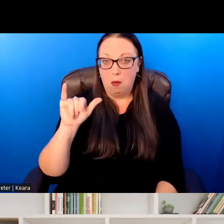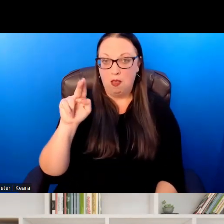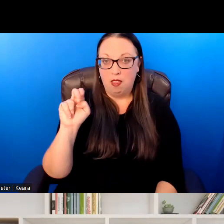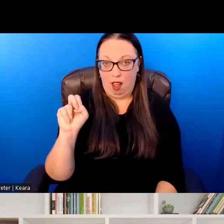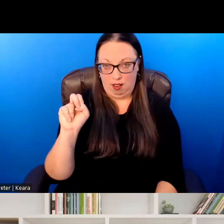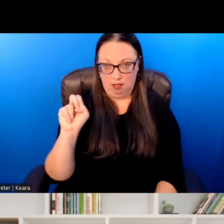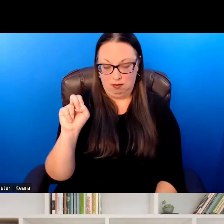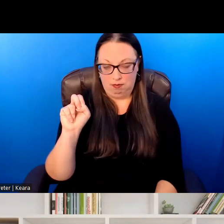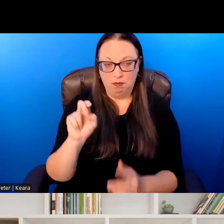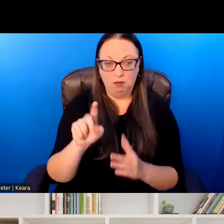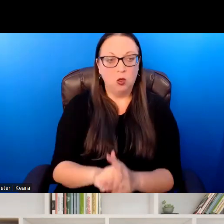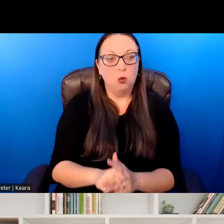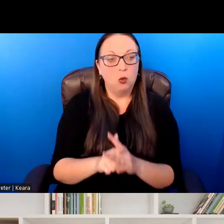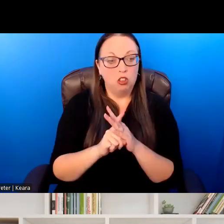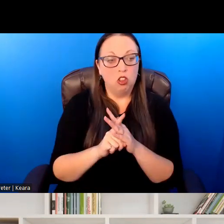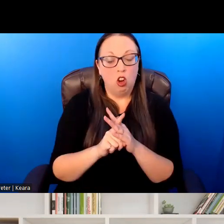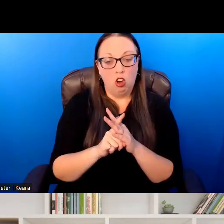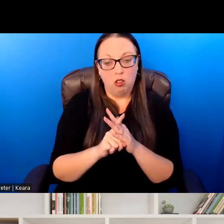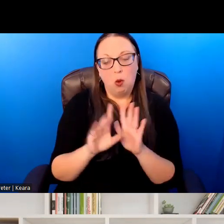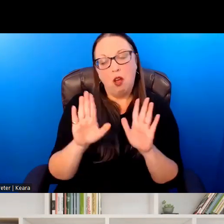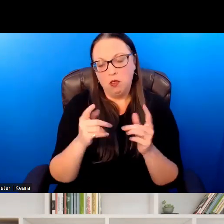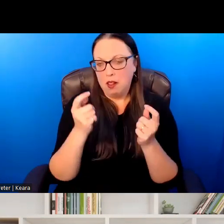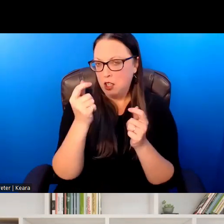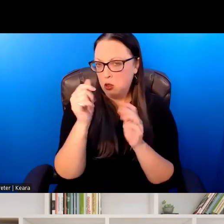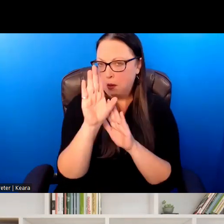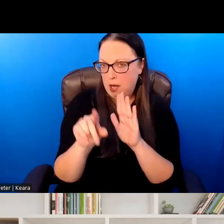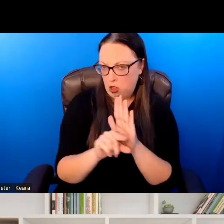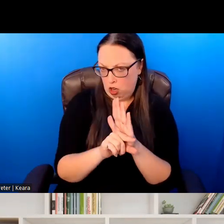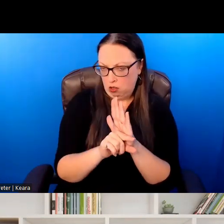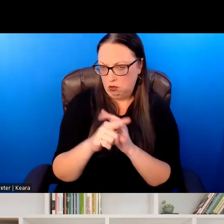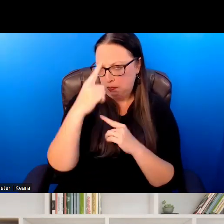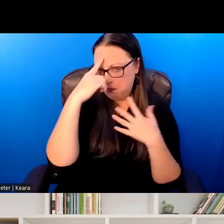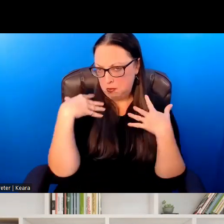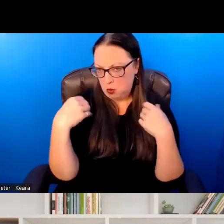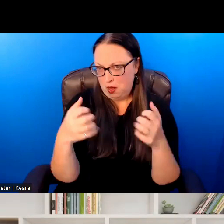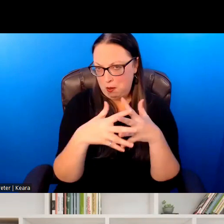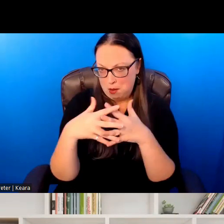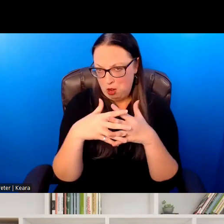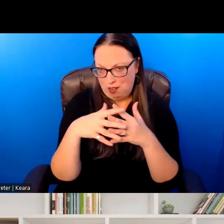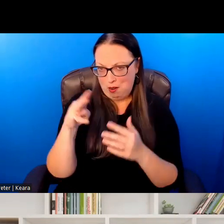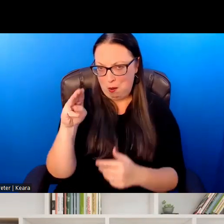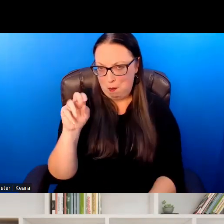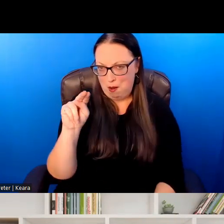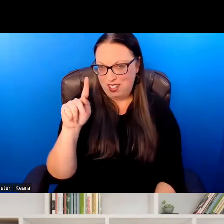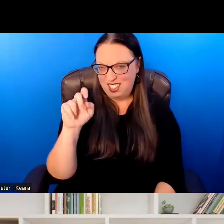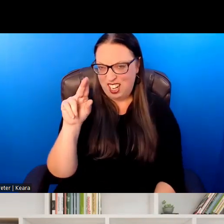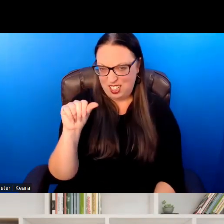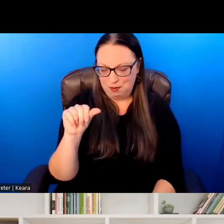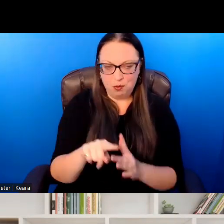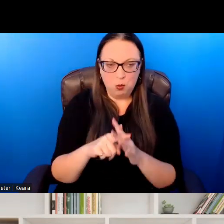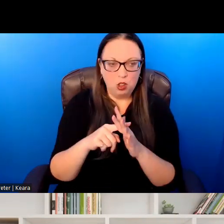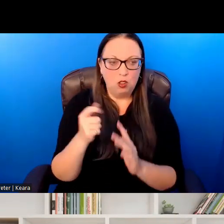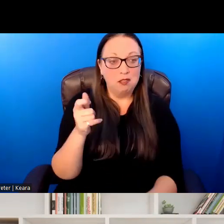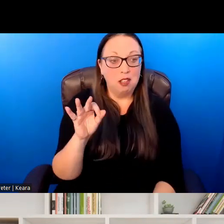We started with a little background of Mental Health America of Montana. We started in